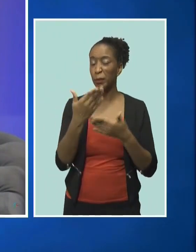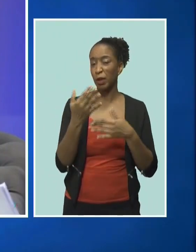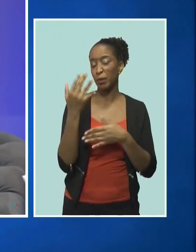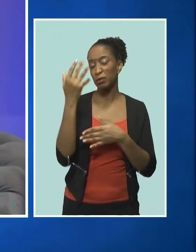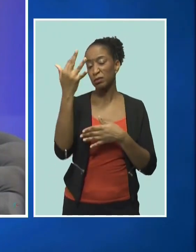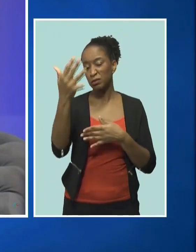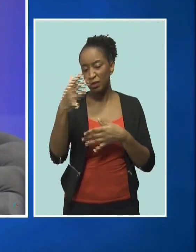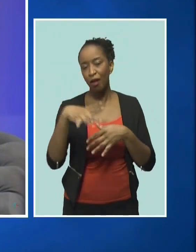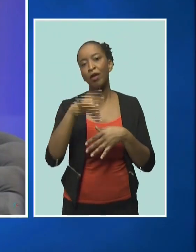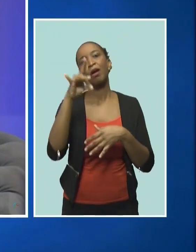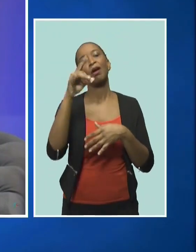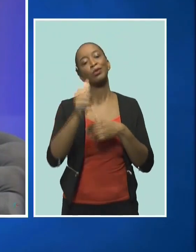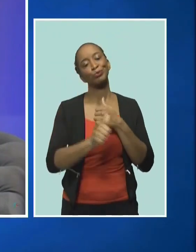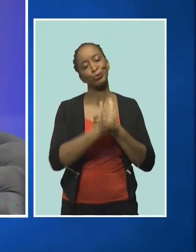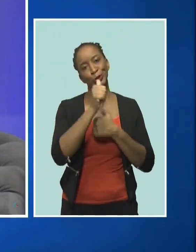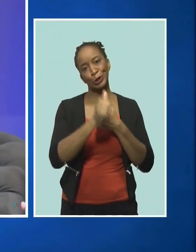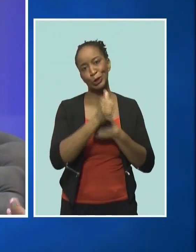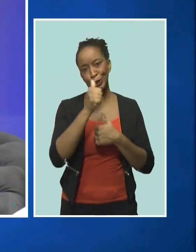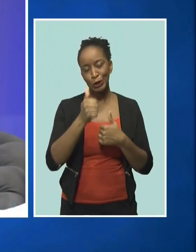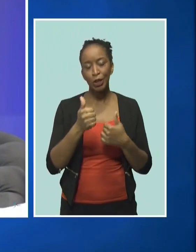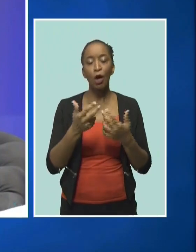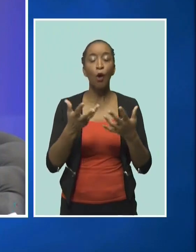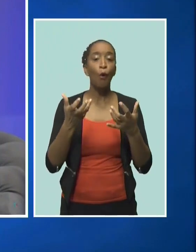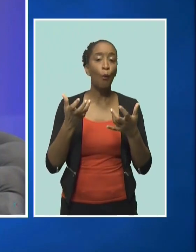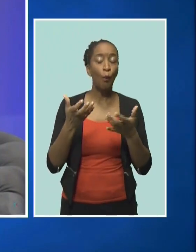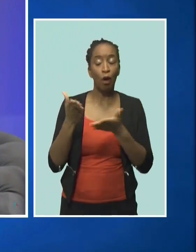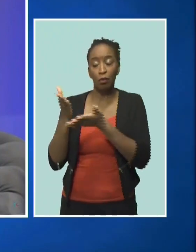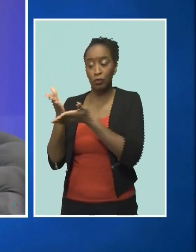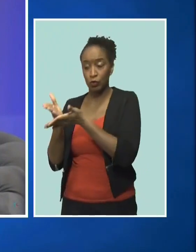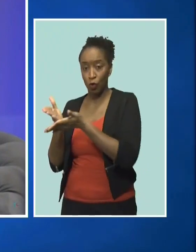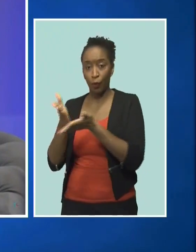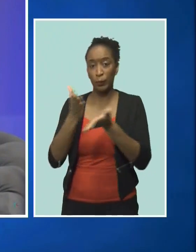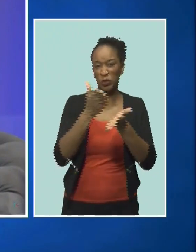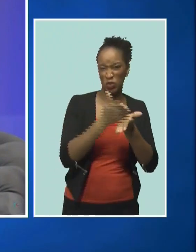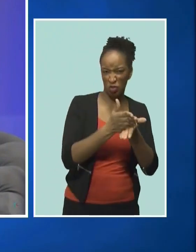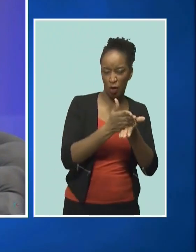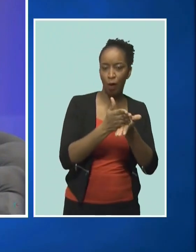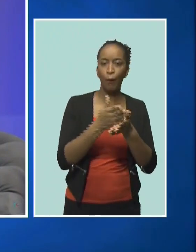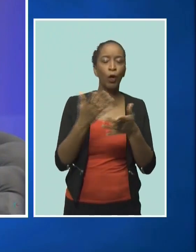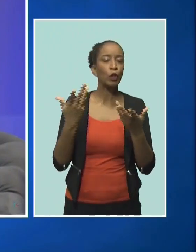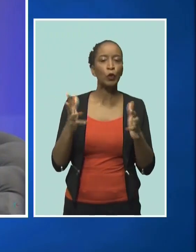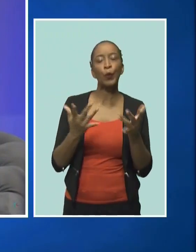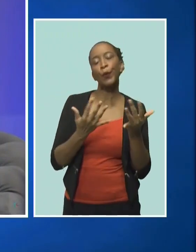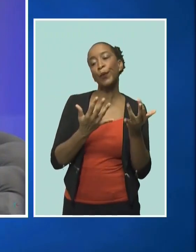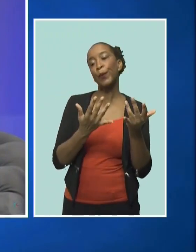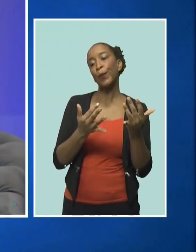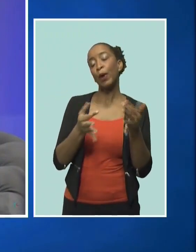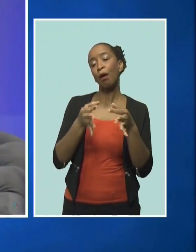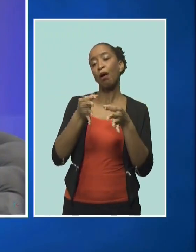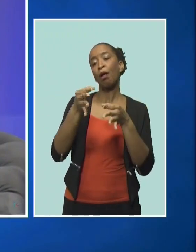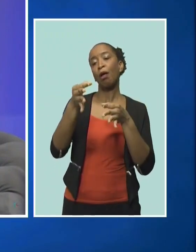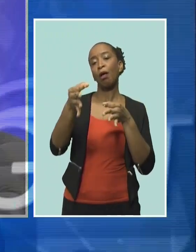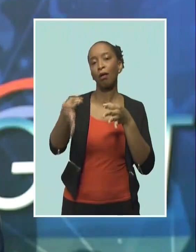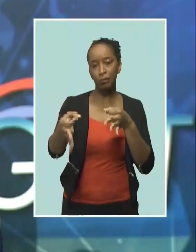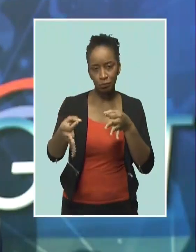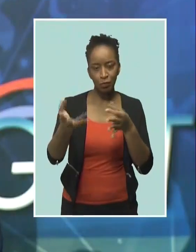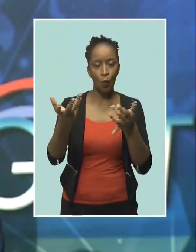arrest this and stop this as much as possible, this is why we engage in the fight right